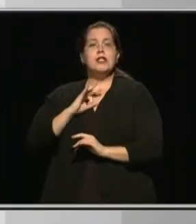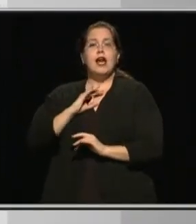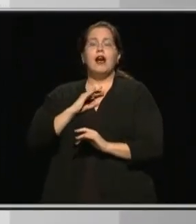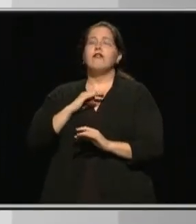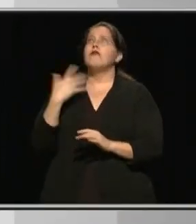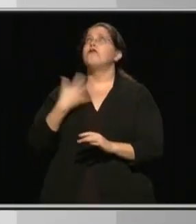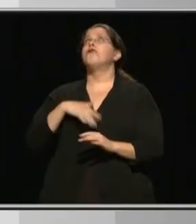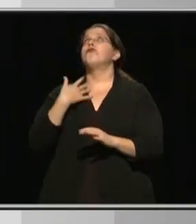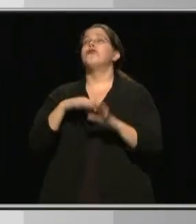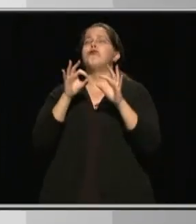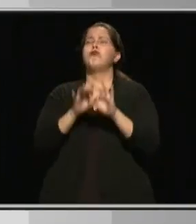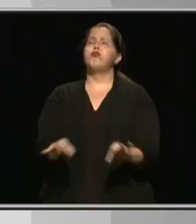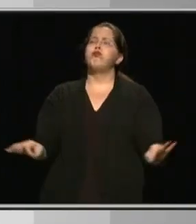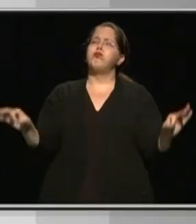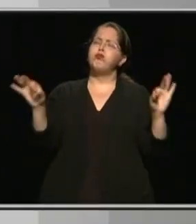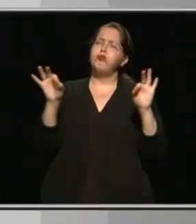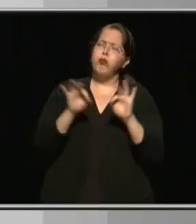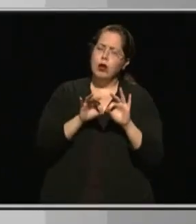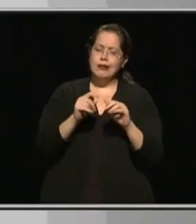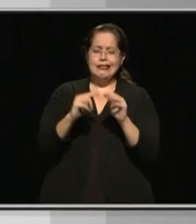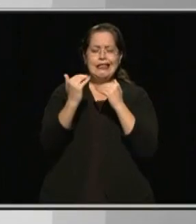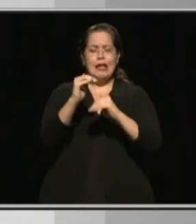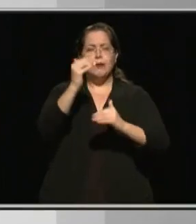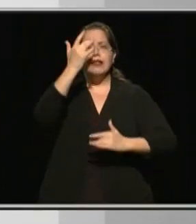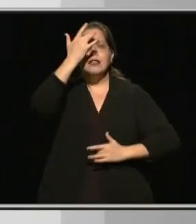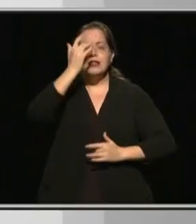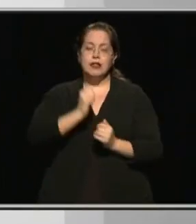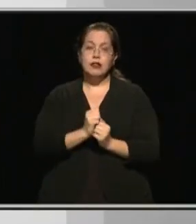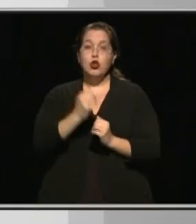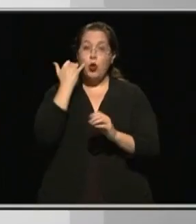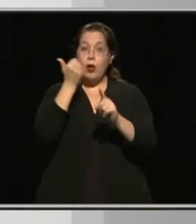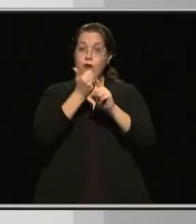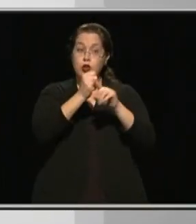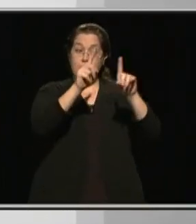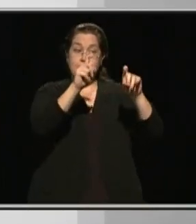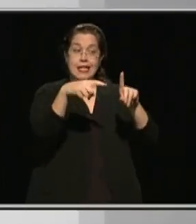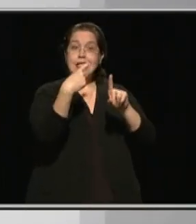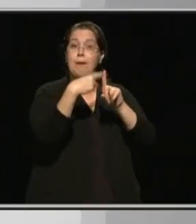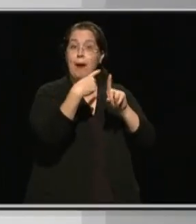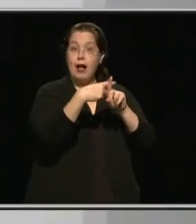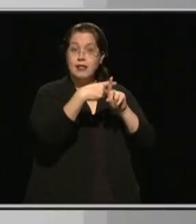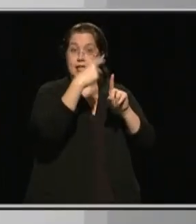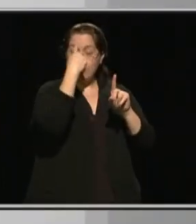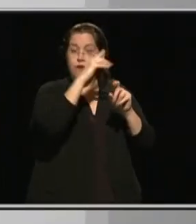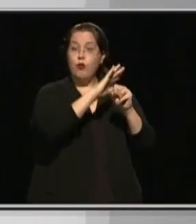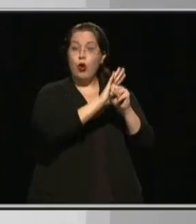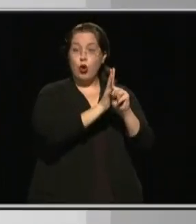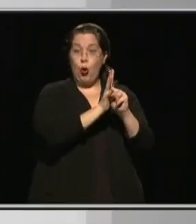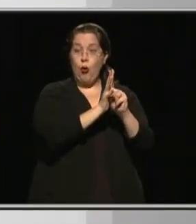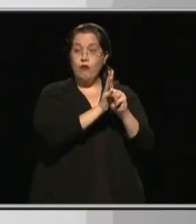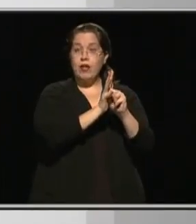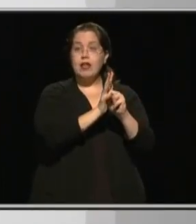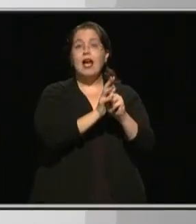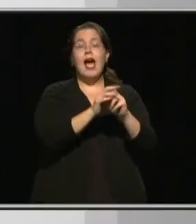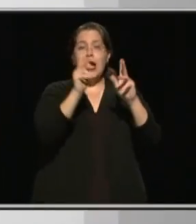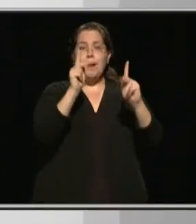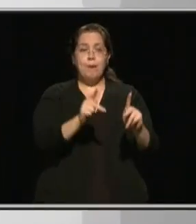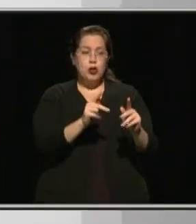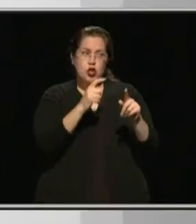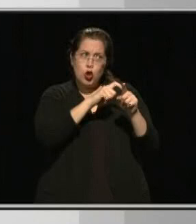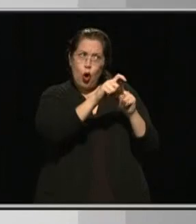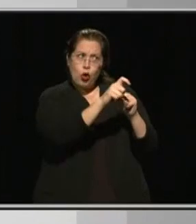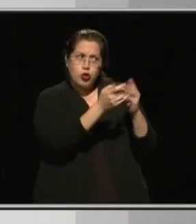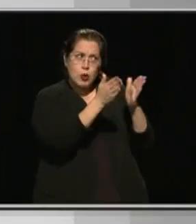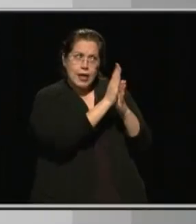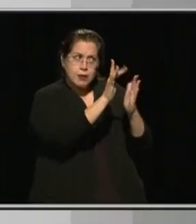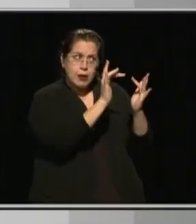absolutely vital in our efforts to contain this virus. So if you've tested positive for COVID-19 and a contact tracer calls you,